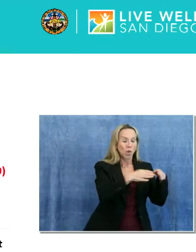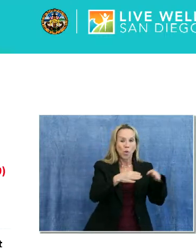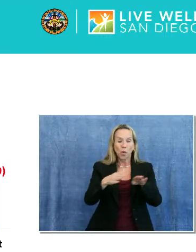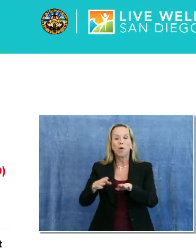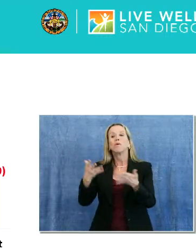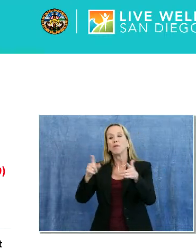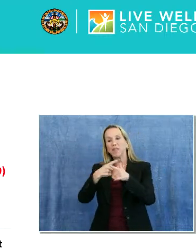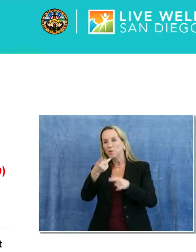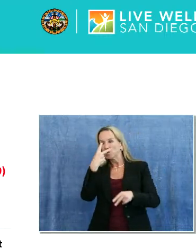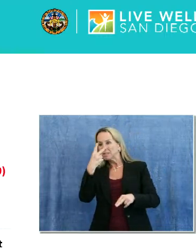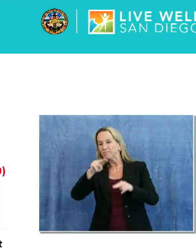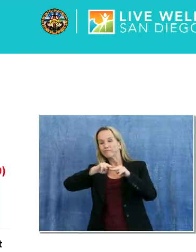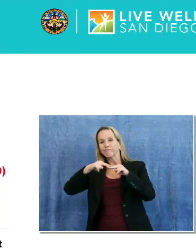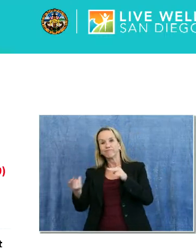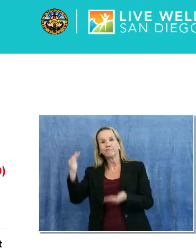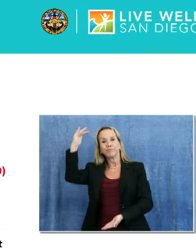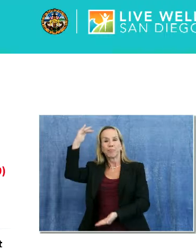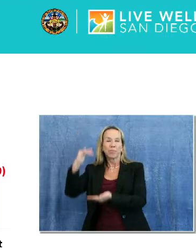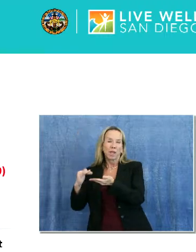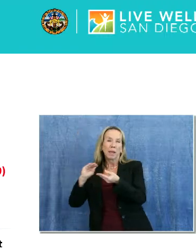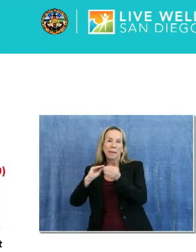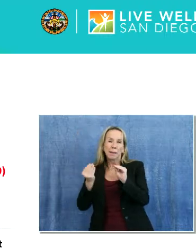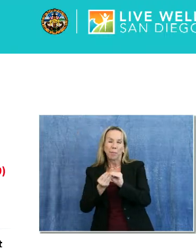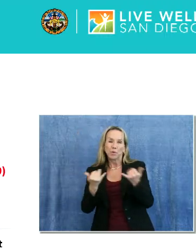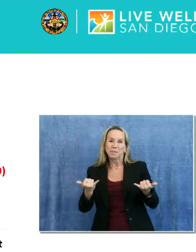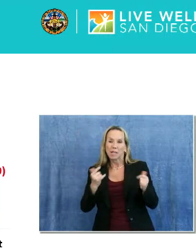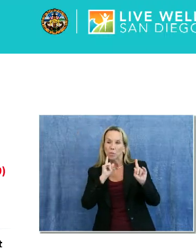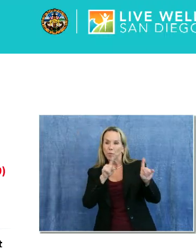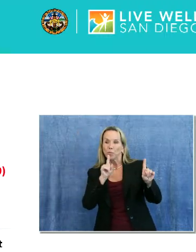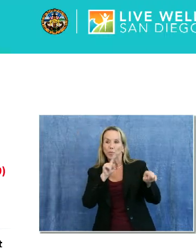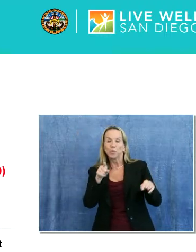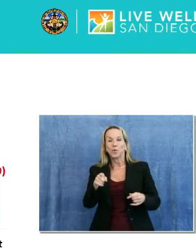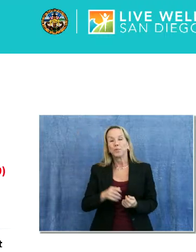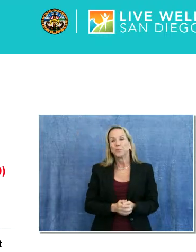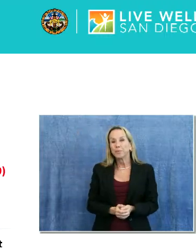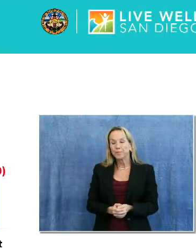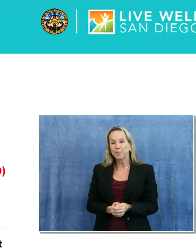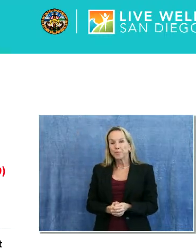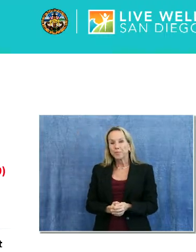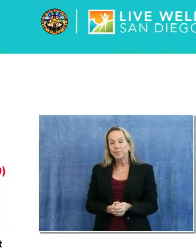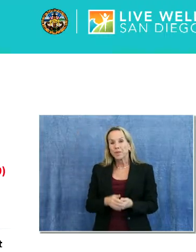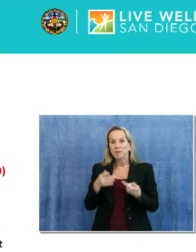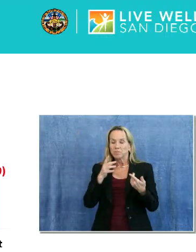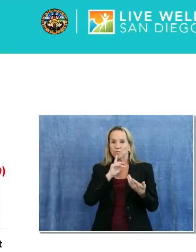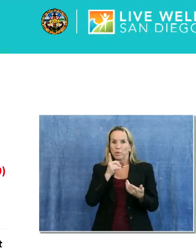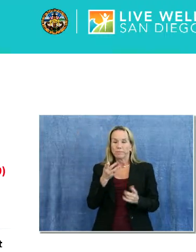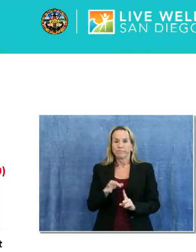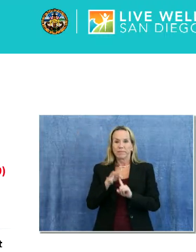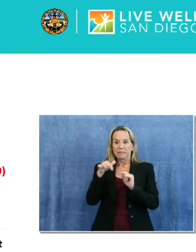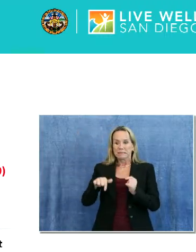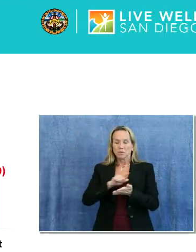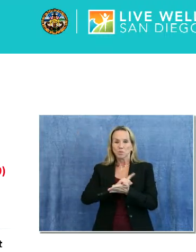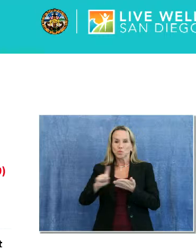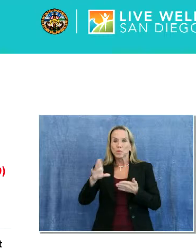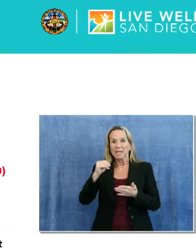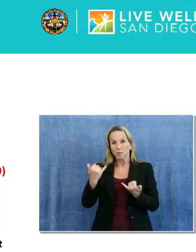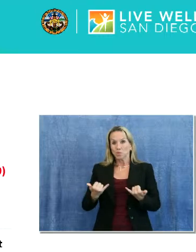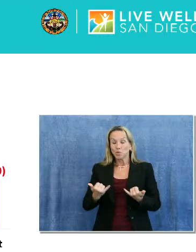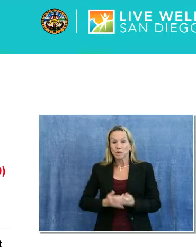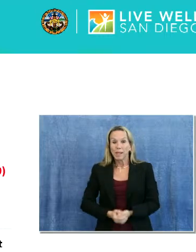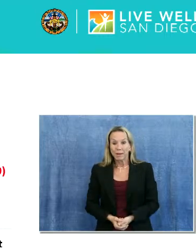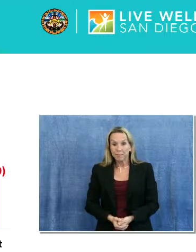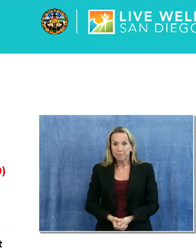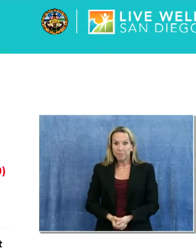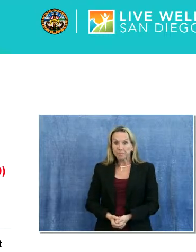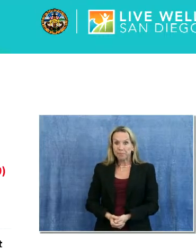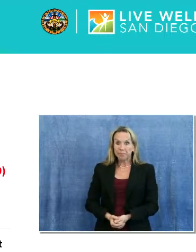in the decreased number of cases that we have reported over the past week and specifically today.